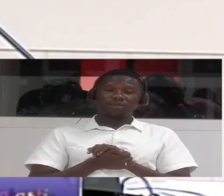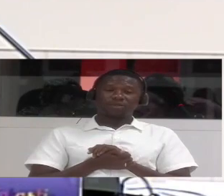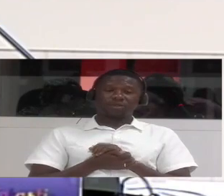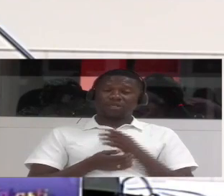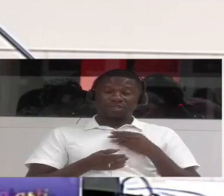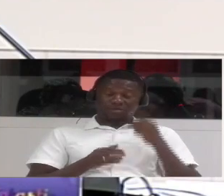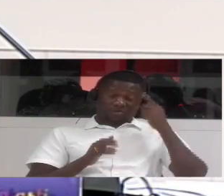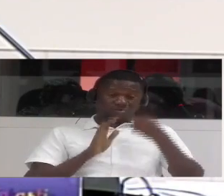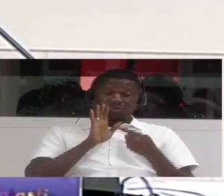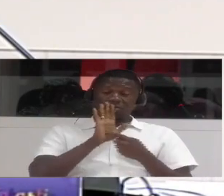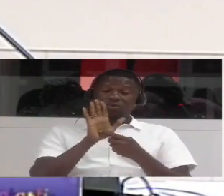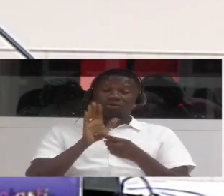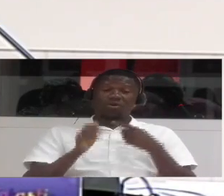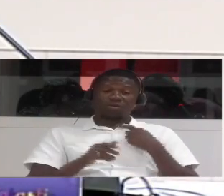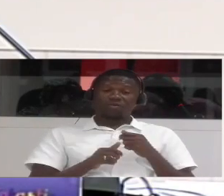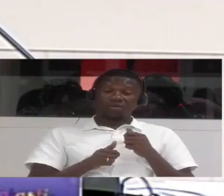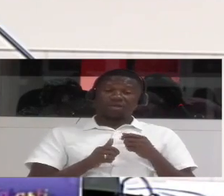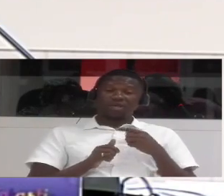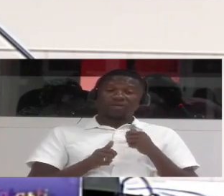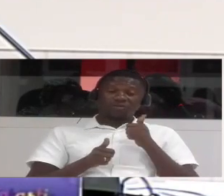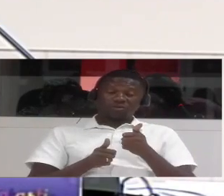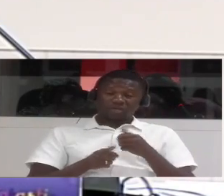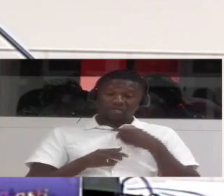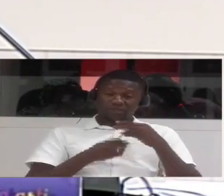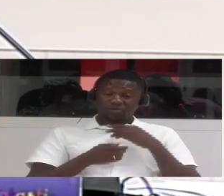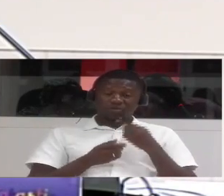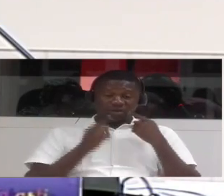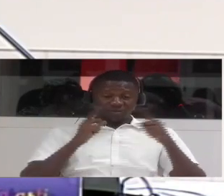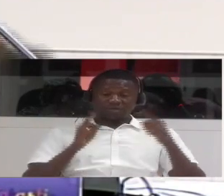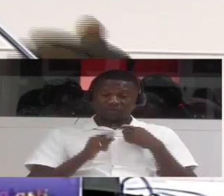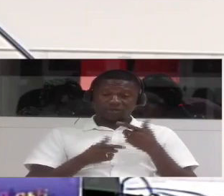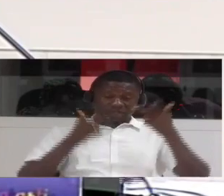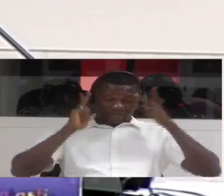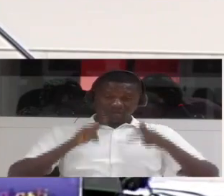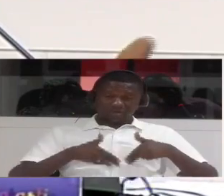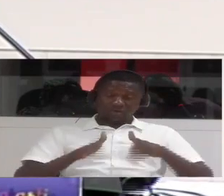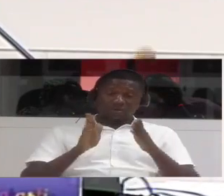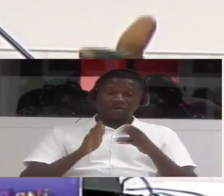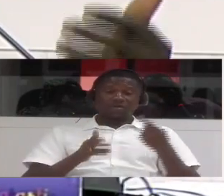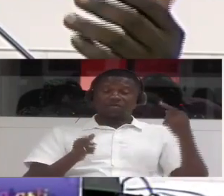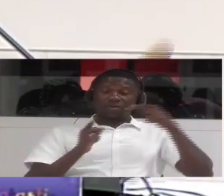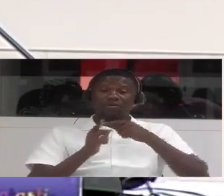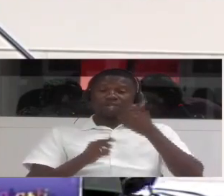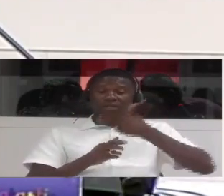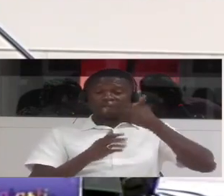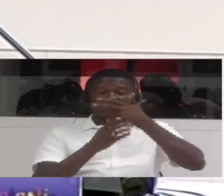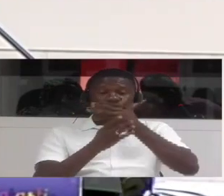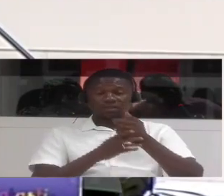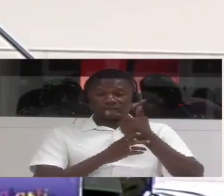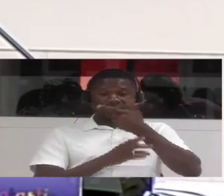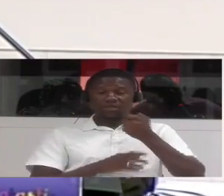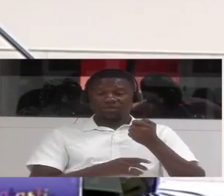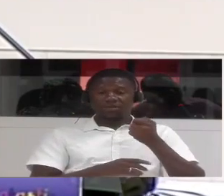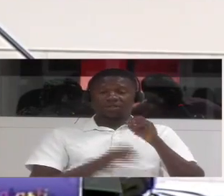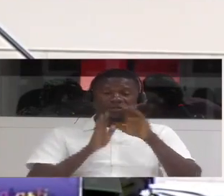distinct recognition of access to information from a legal point of view, from the 1970 Constitution to the